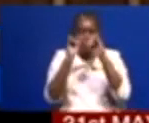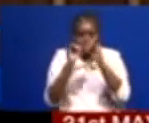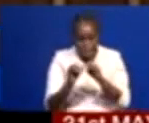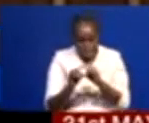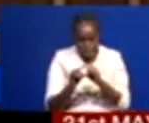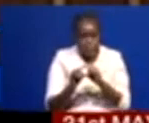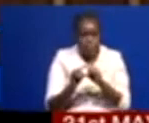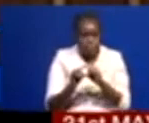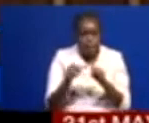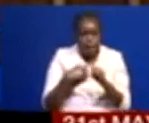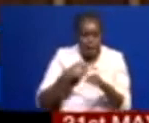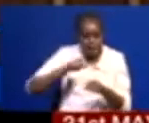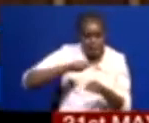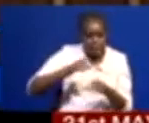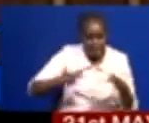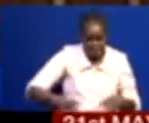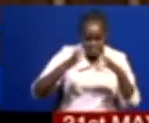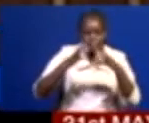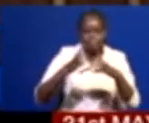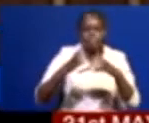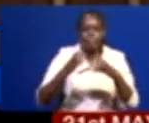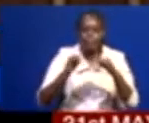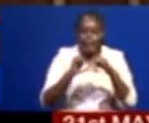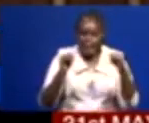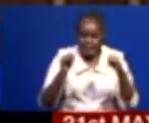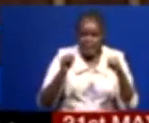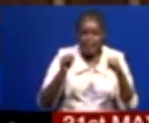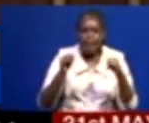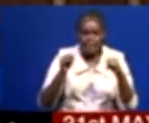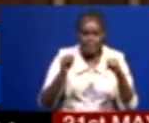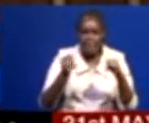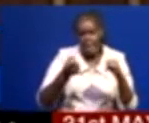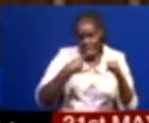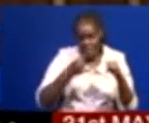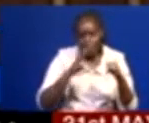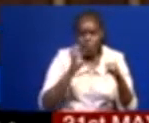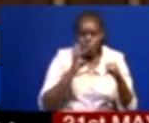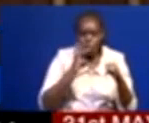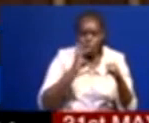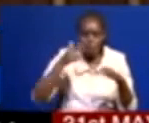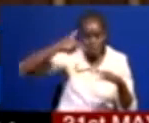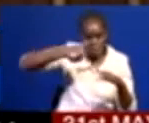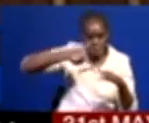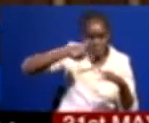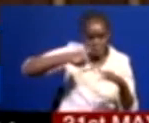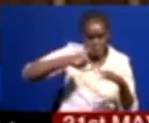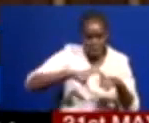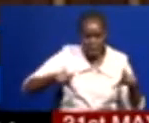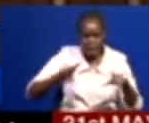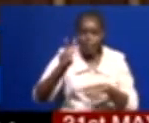taps. The tanks are filled with clean and treated water that is routinely tested by the Lake Victoria